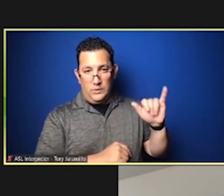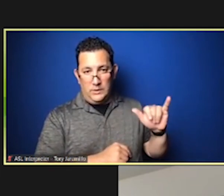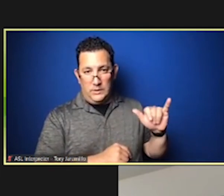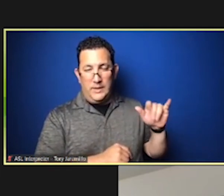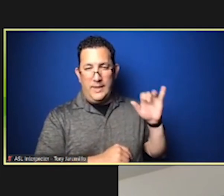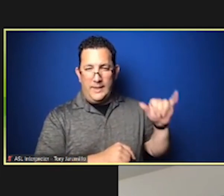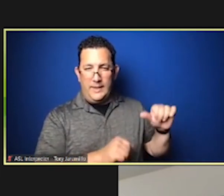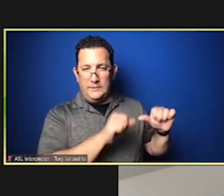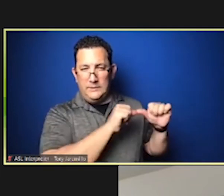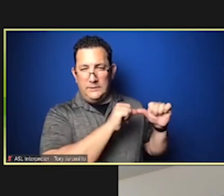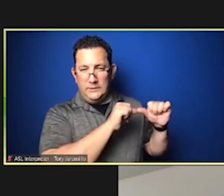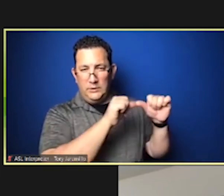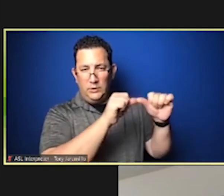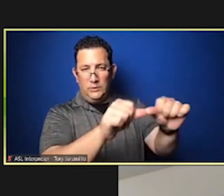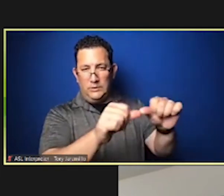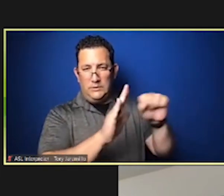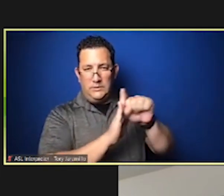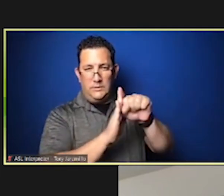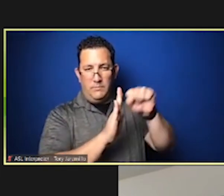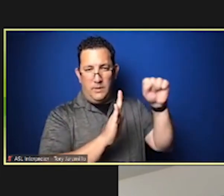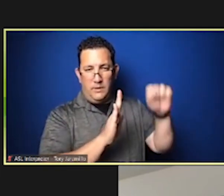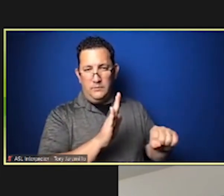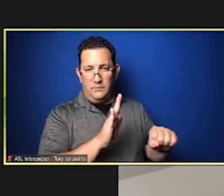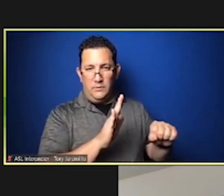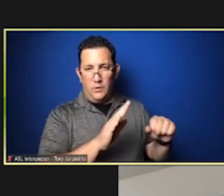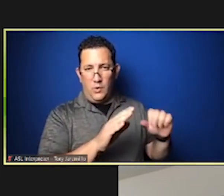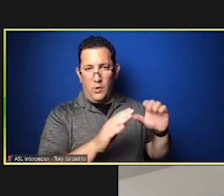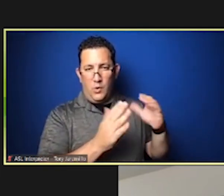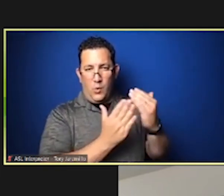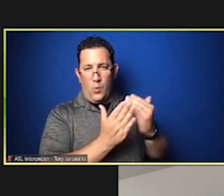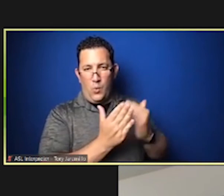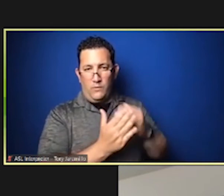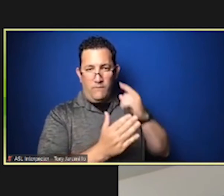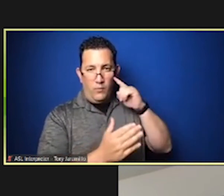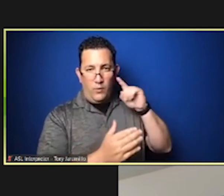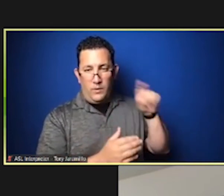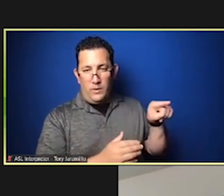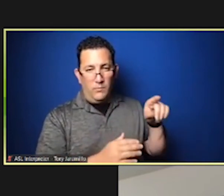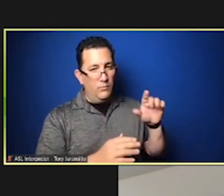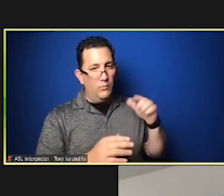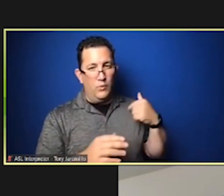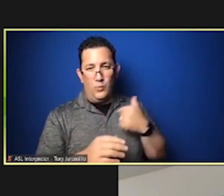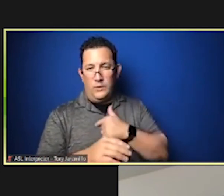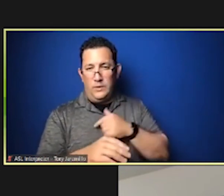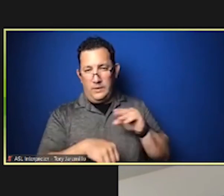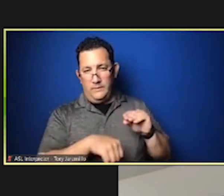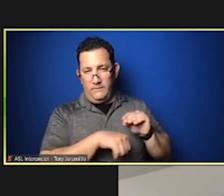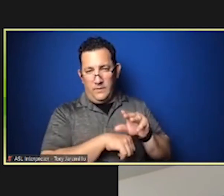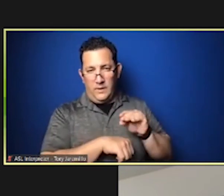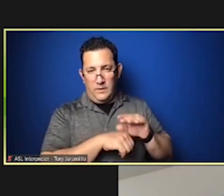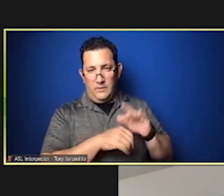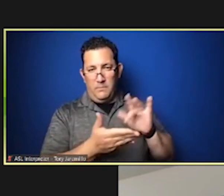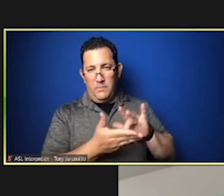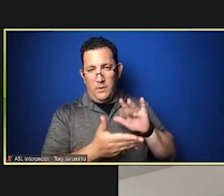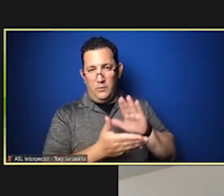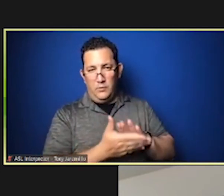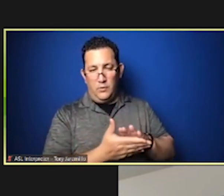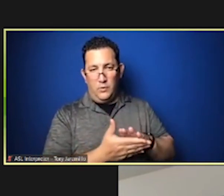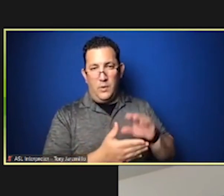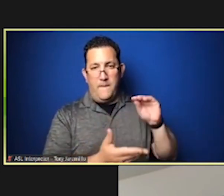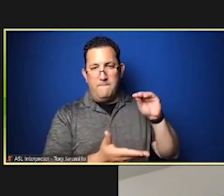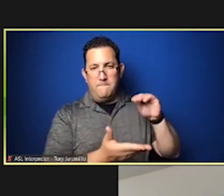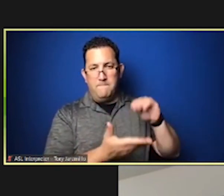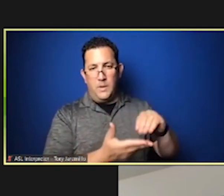continuous semester-long course for them, we advise middle schools to put in an A,